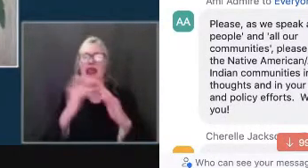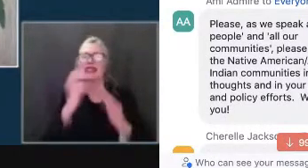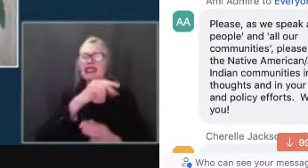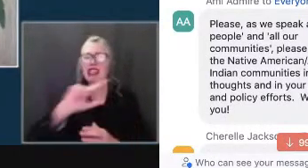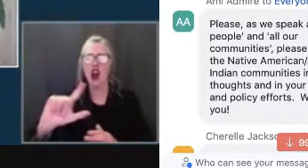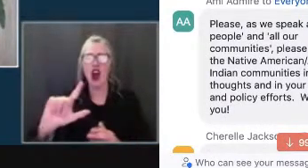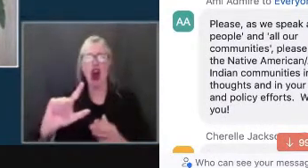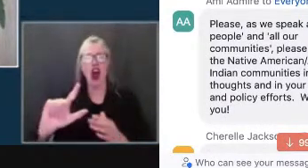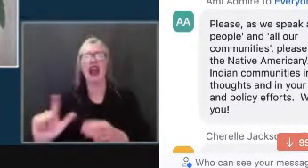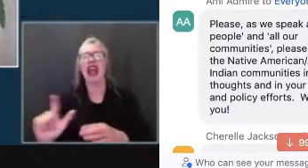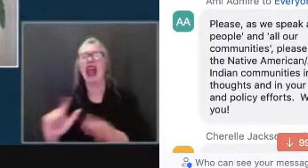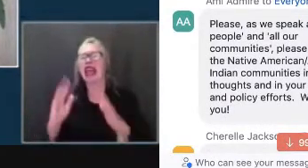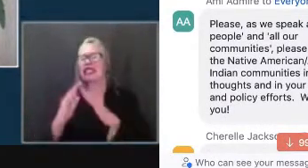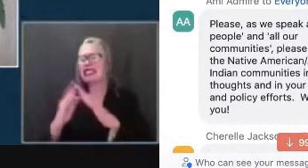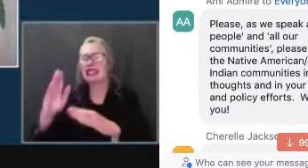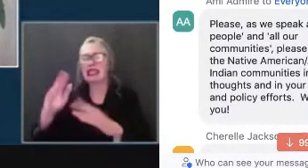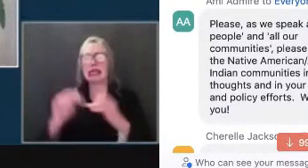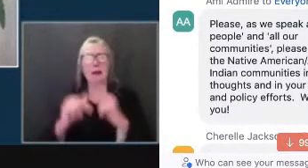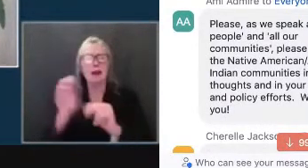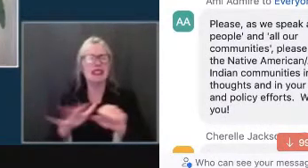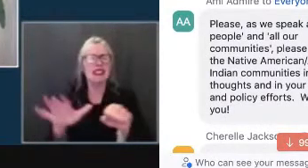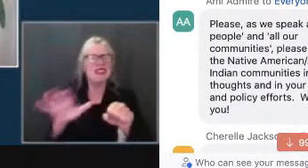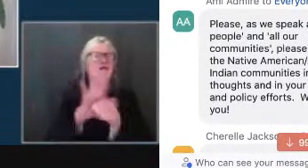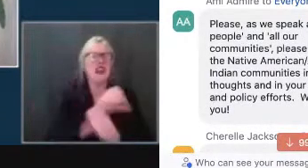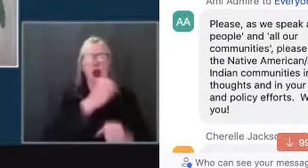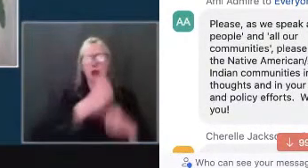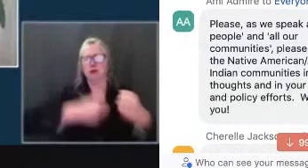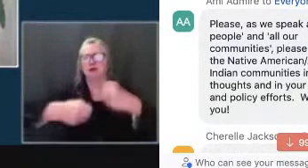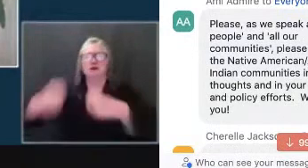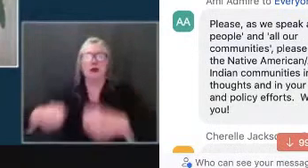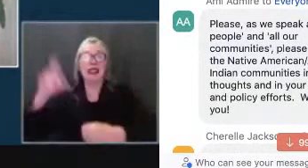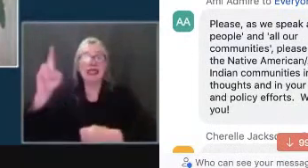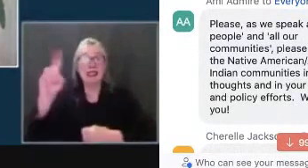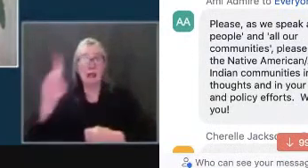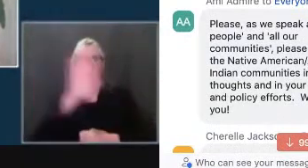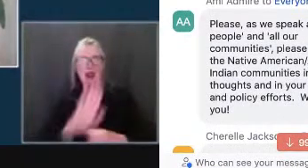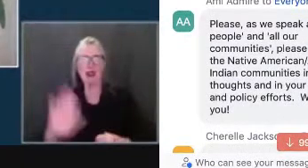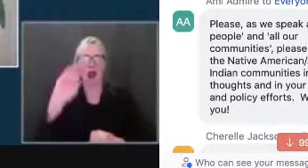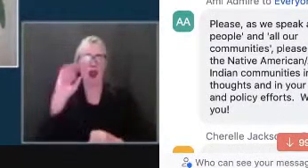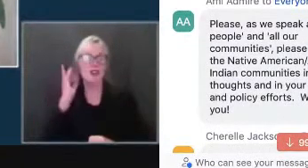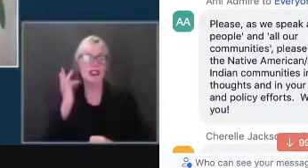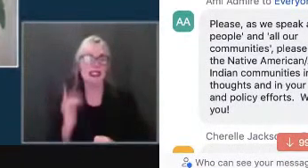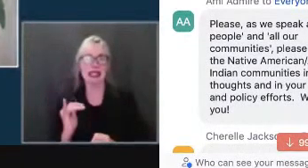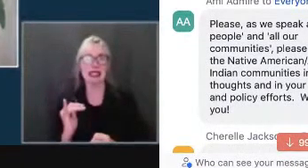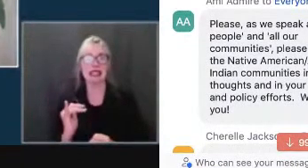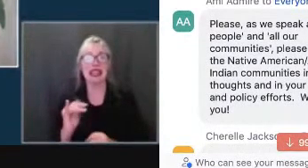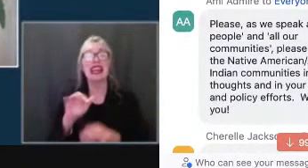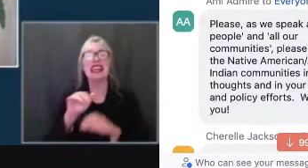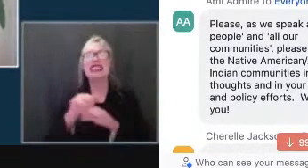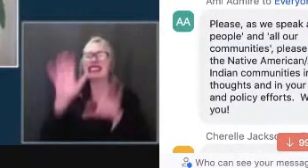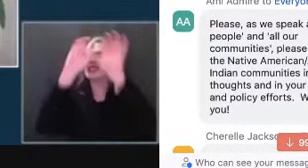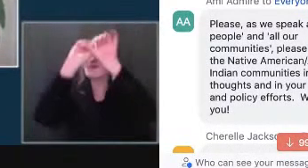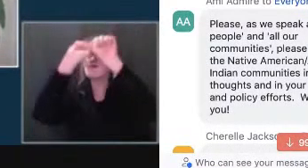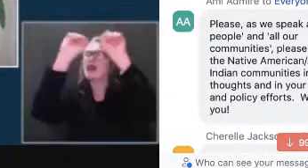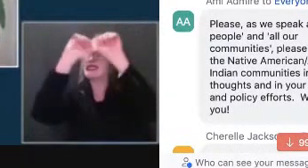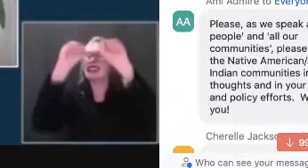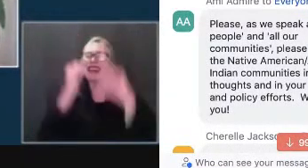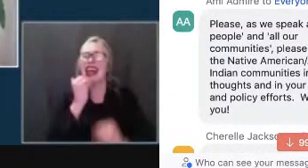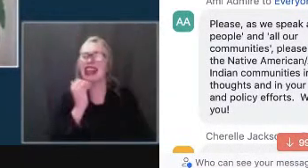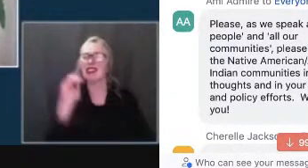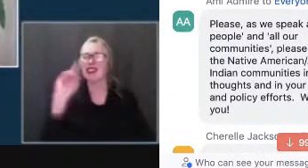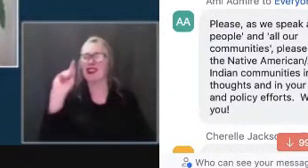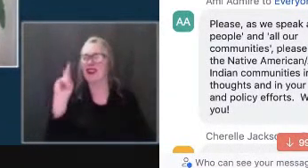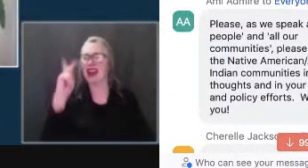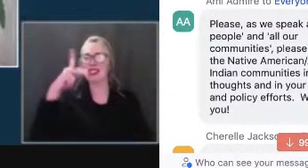with Democrats across the state. Let's send our president, our dear vice president,